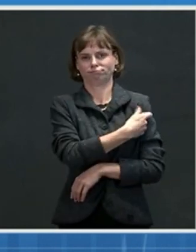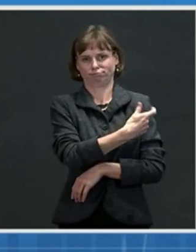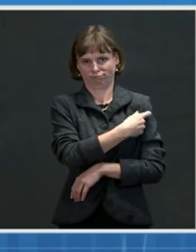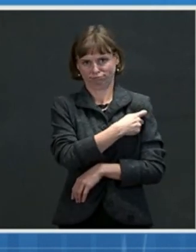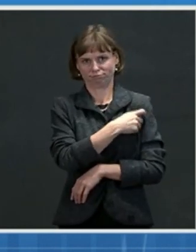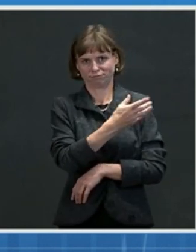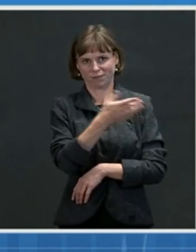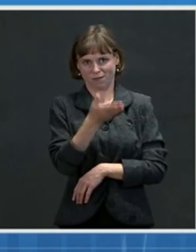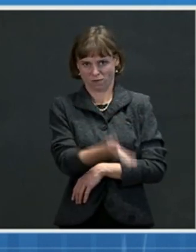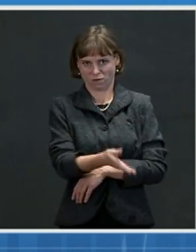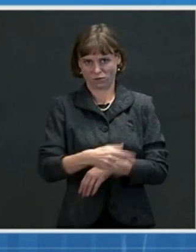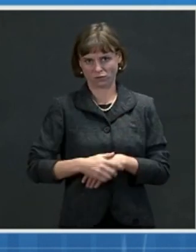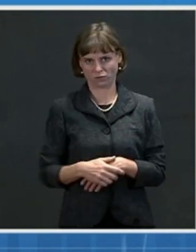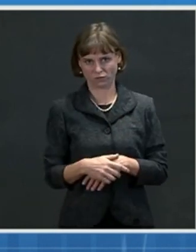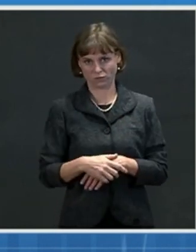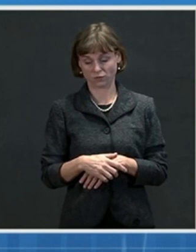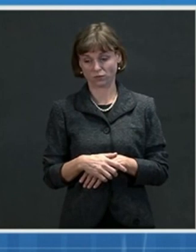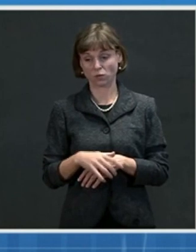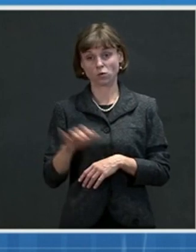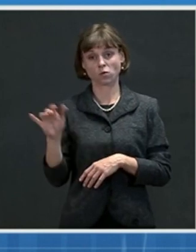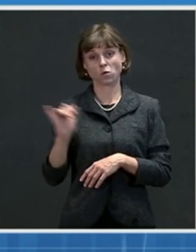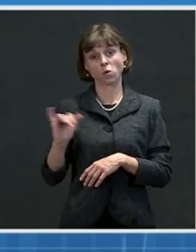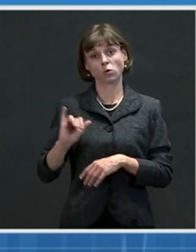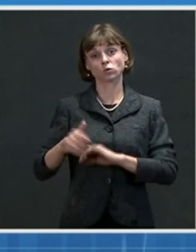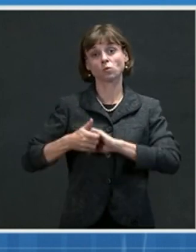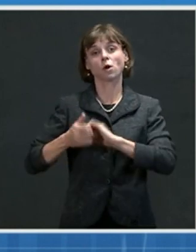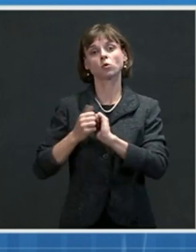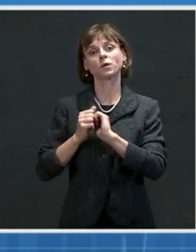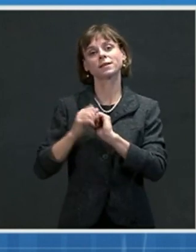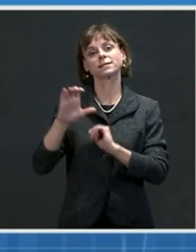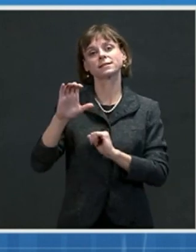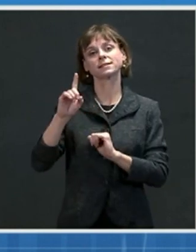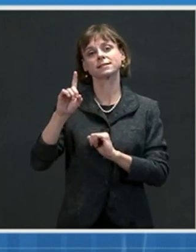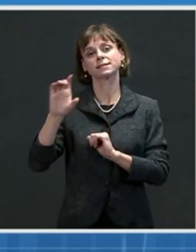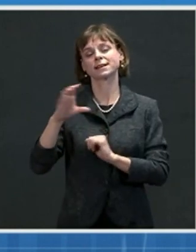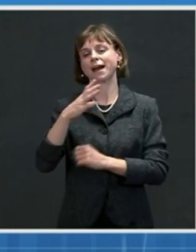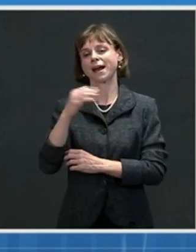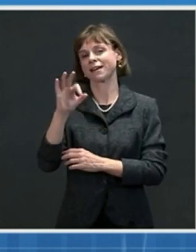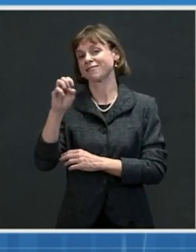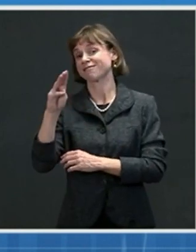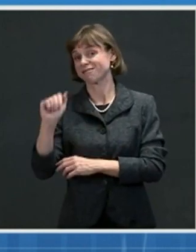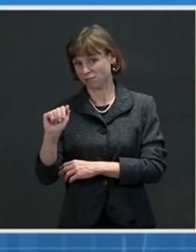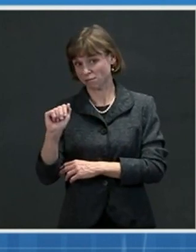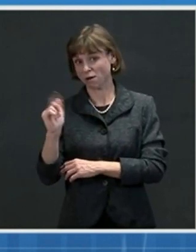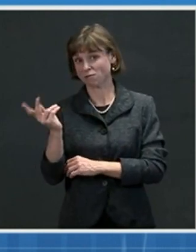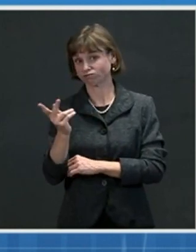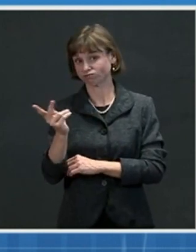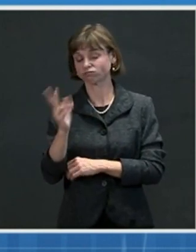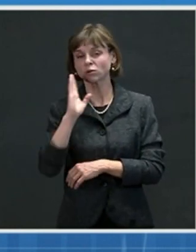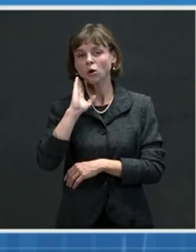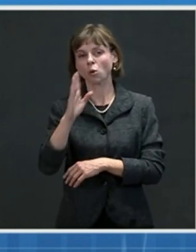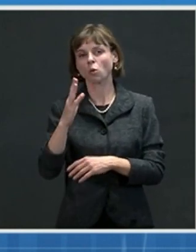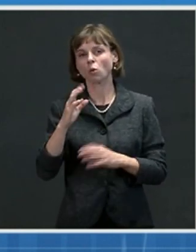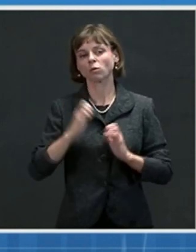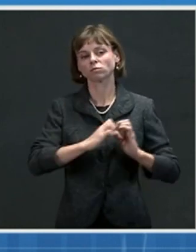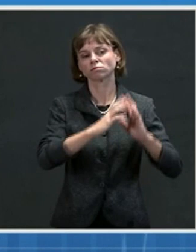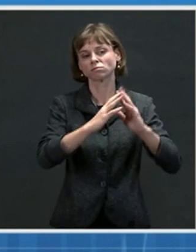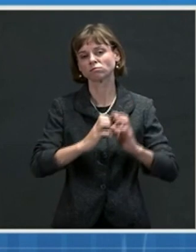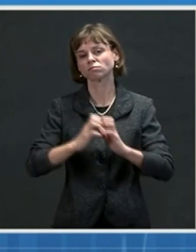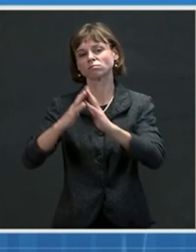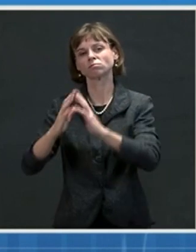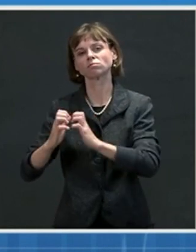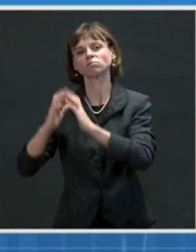Importantly, FEMA has partnered with CDC to launch these and other vaccination sites that use